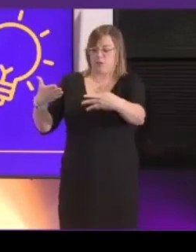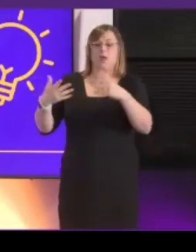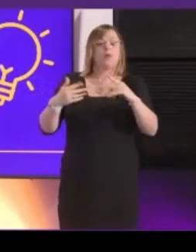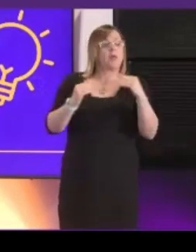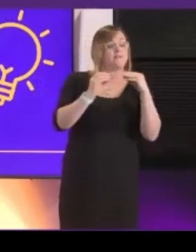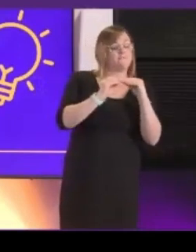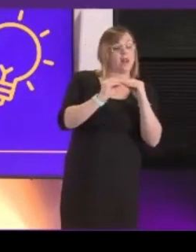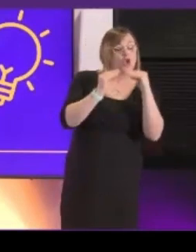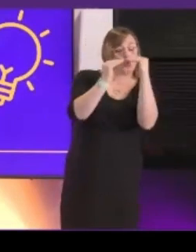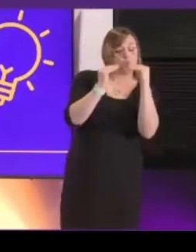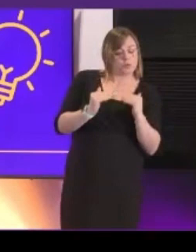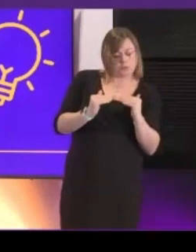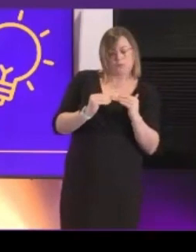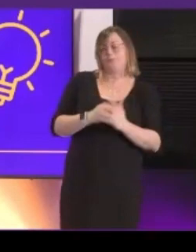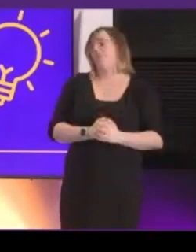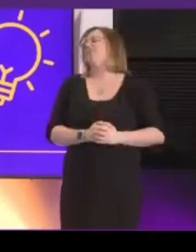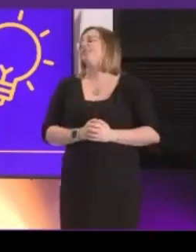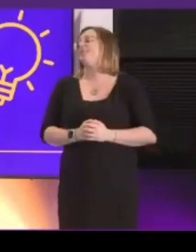to Kate's point.